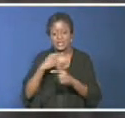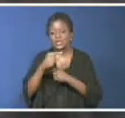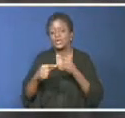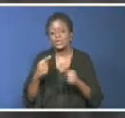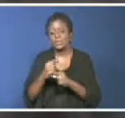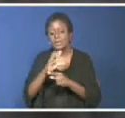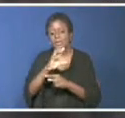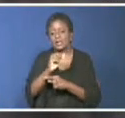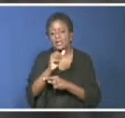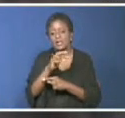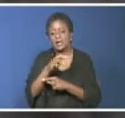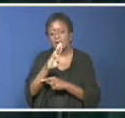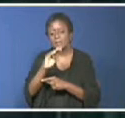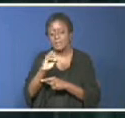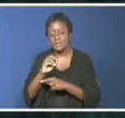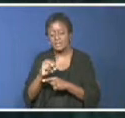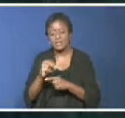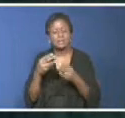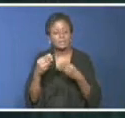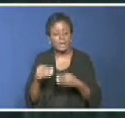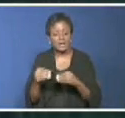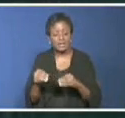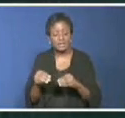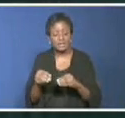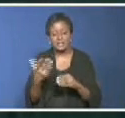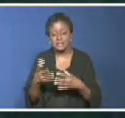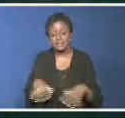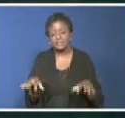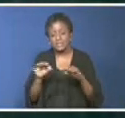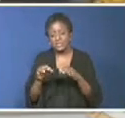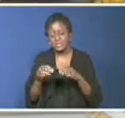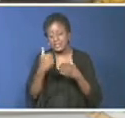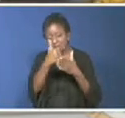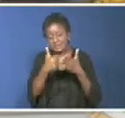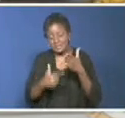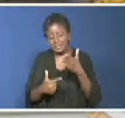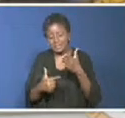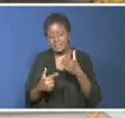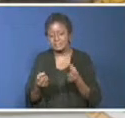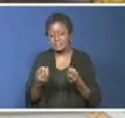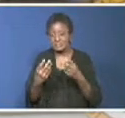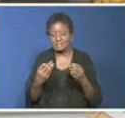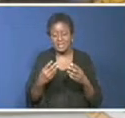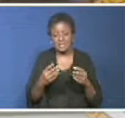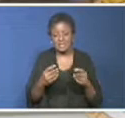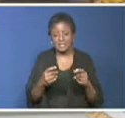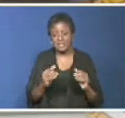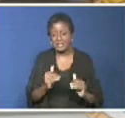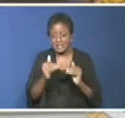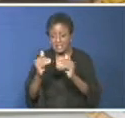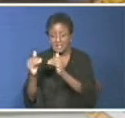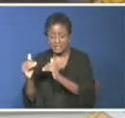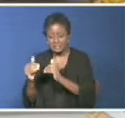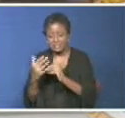measures outlined in the Paris Agreement are important in addressing the climate finance gap. A multilateral approach to addressing carbon